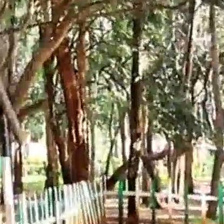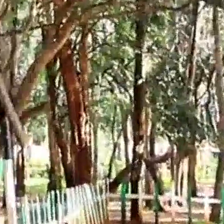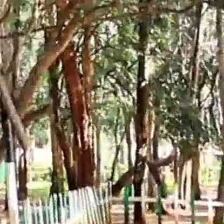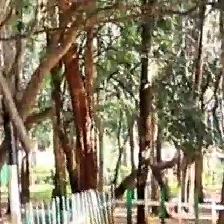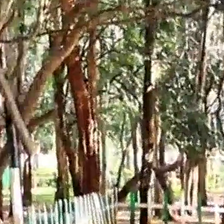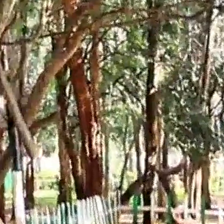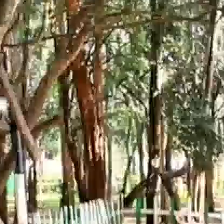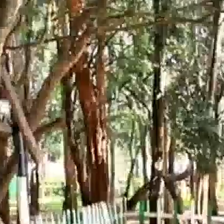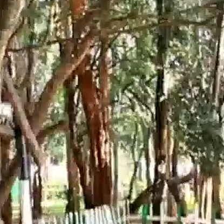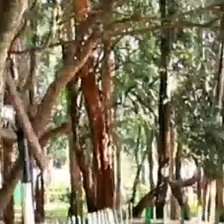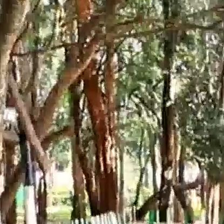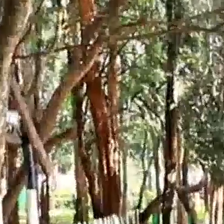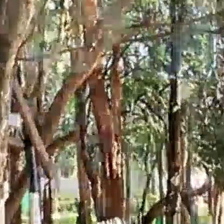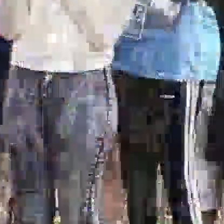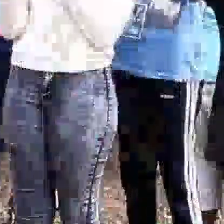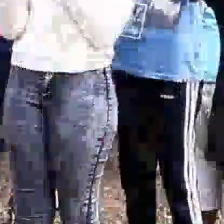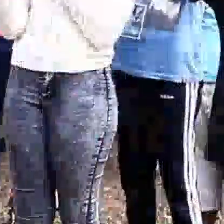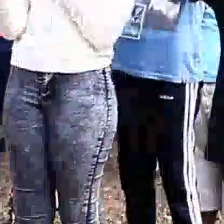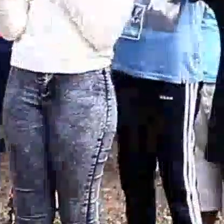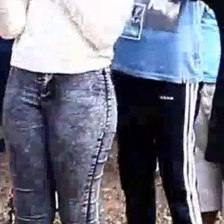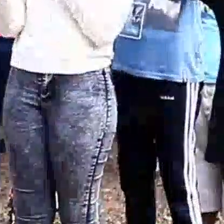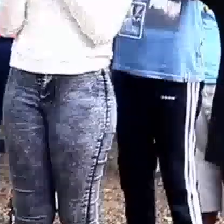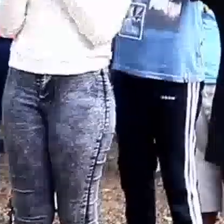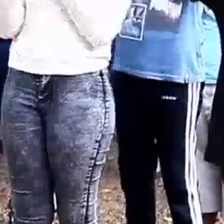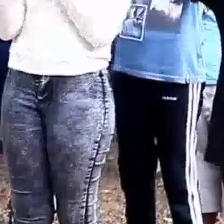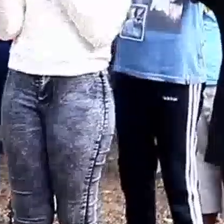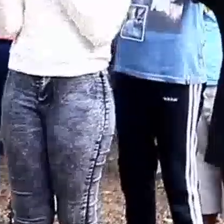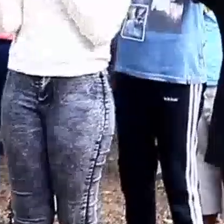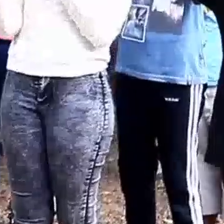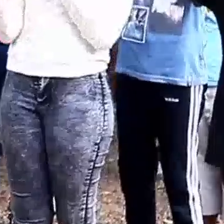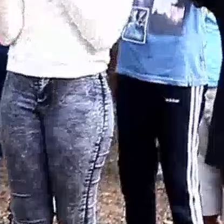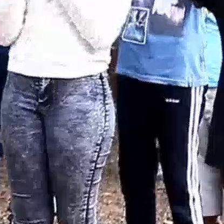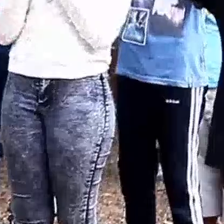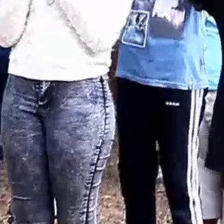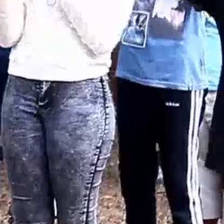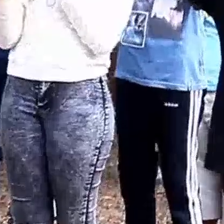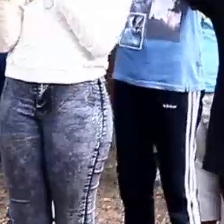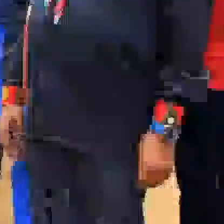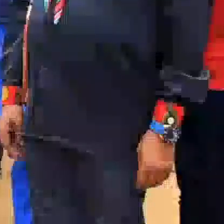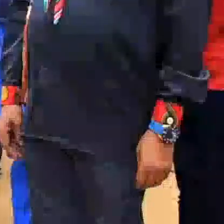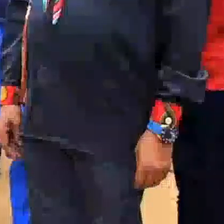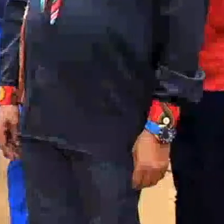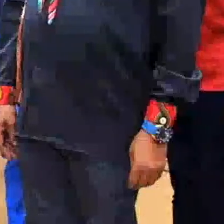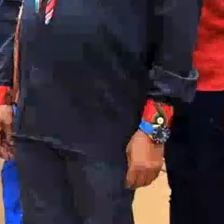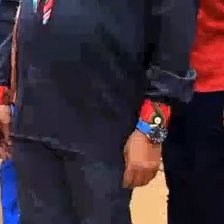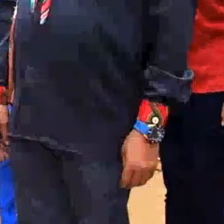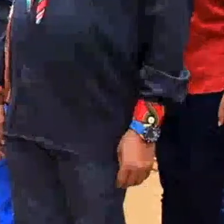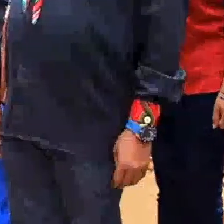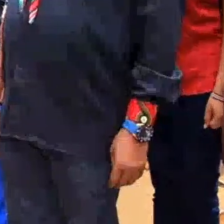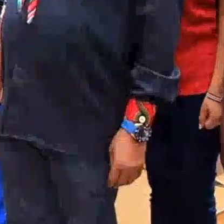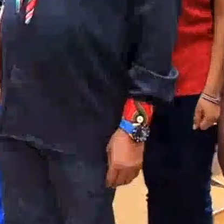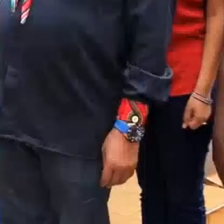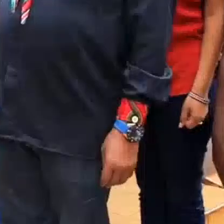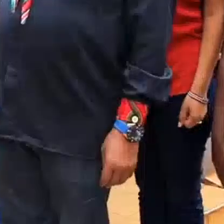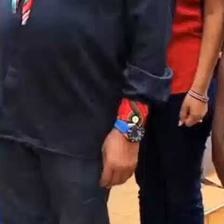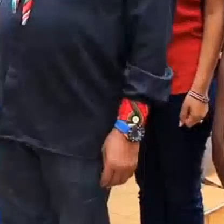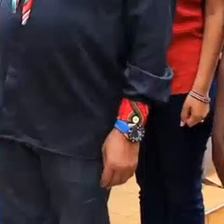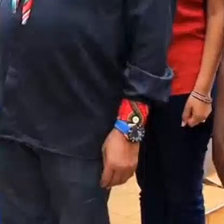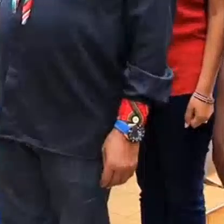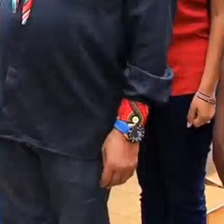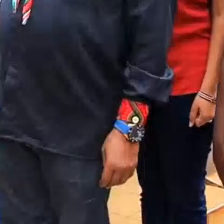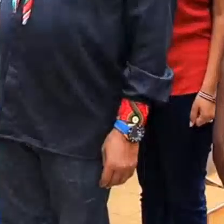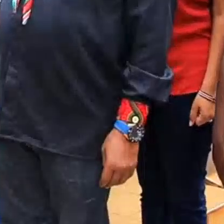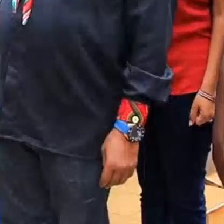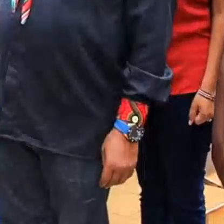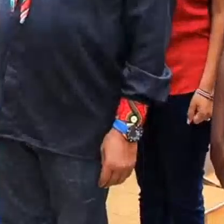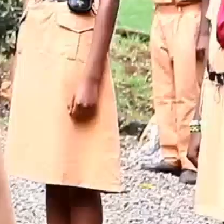answer individually. Question 3. What will you do if you mistakenly forward